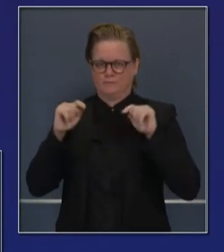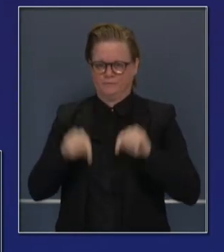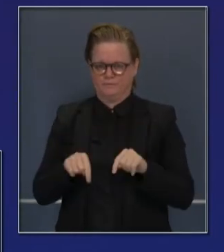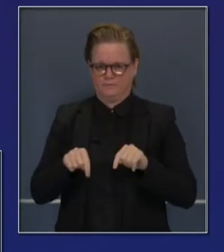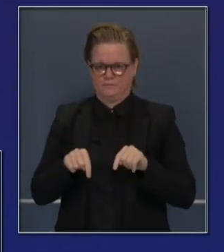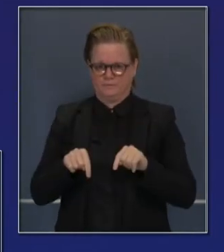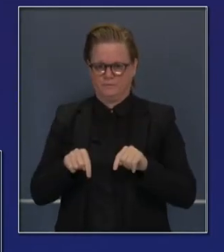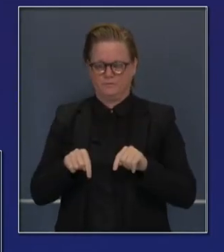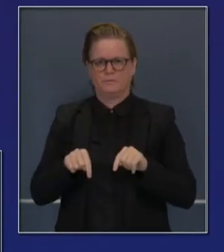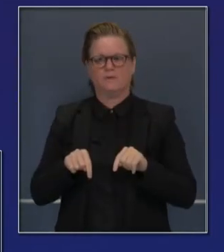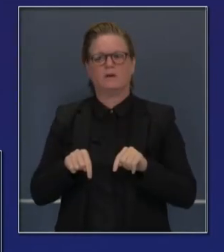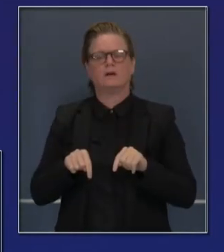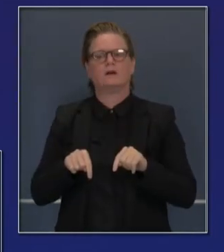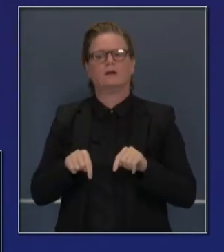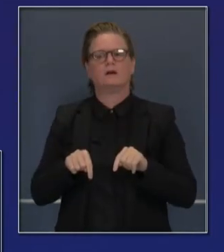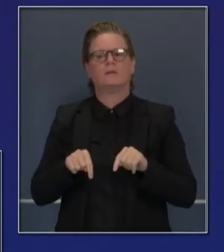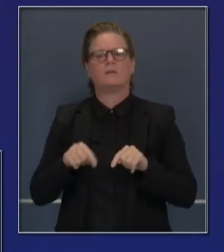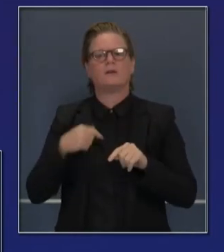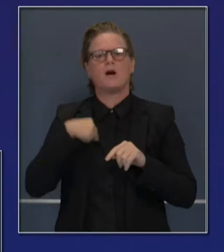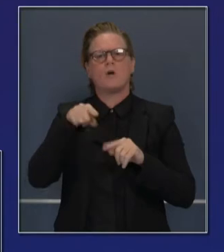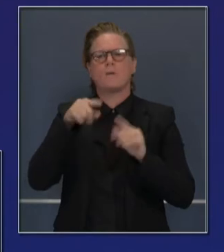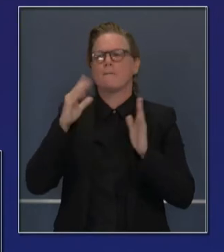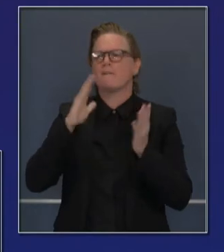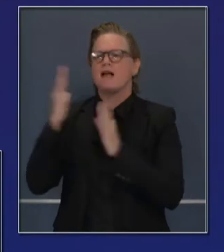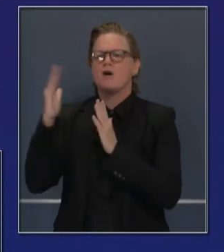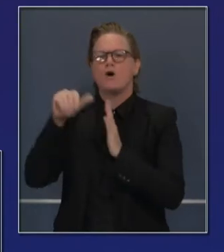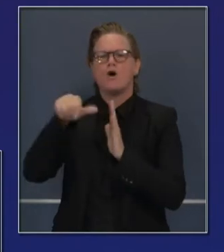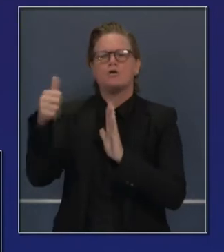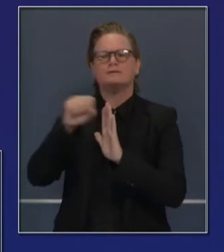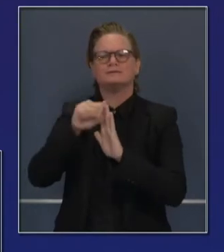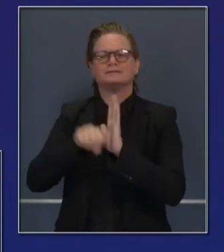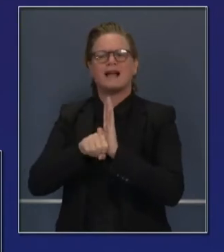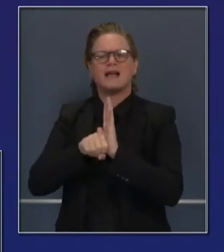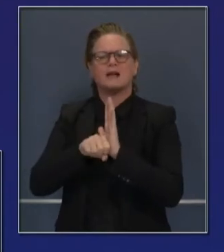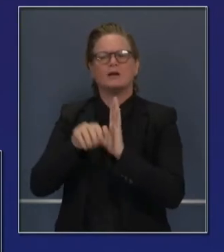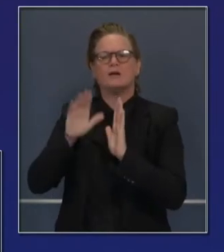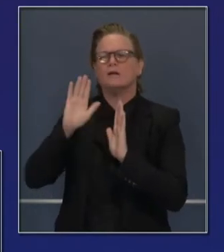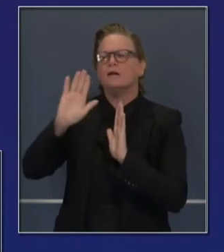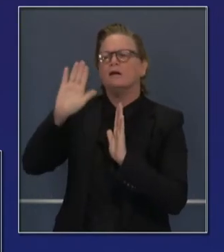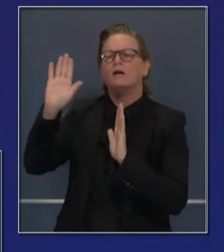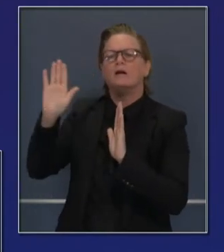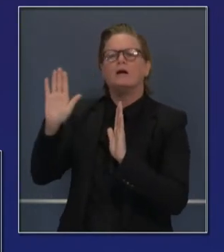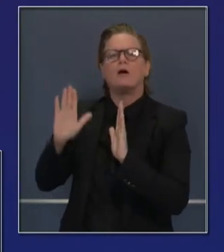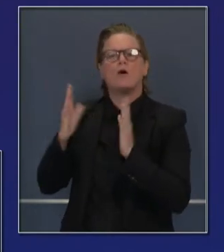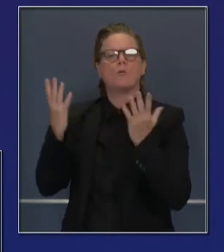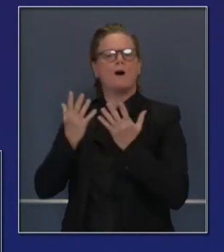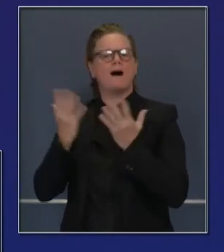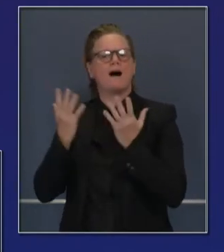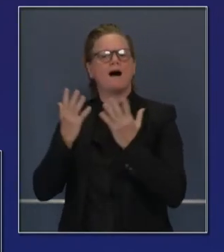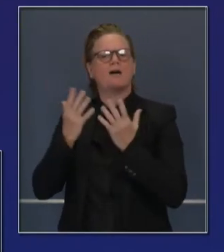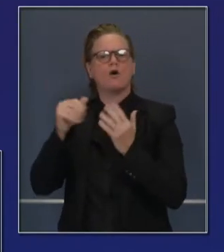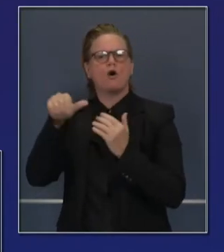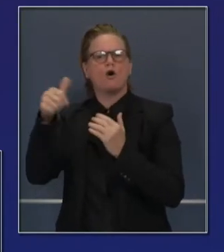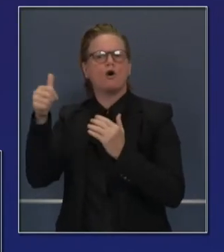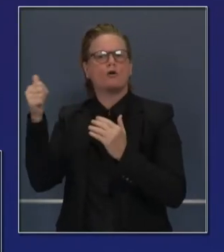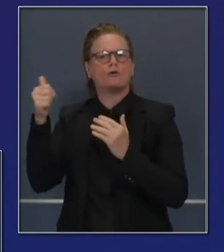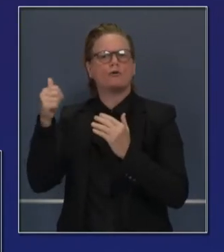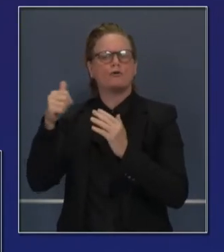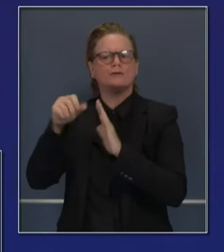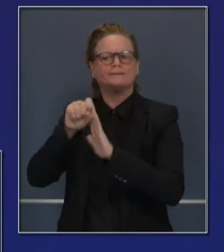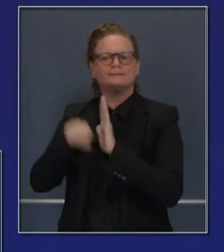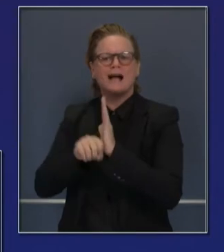for purposes of comparison. People have inquired, people have asked, how are we doing in case